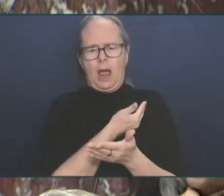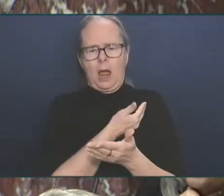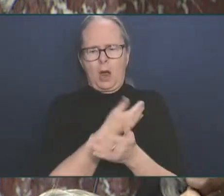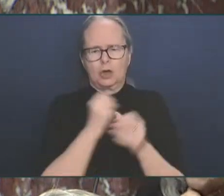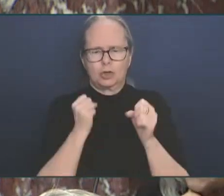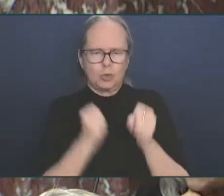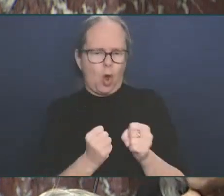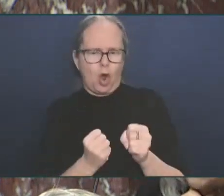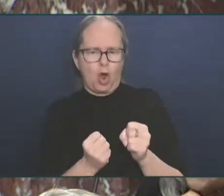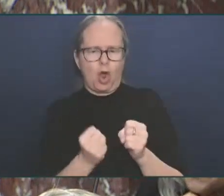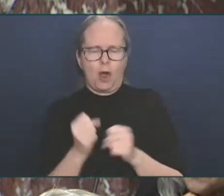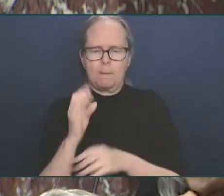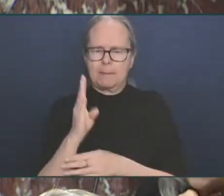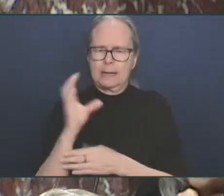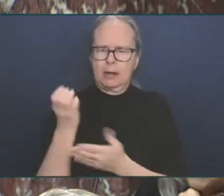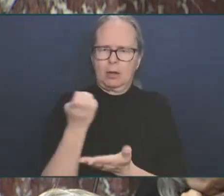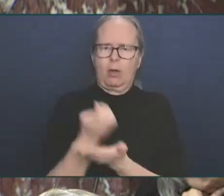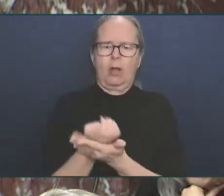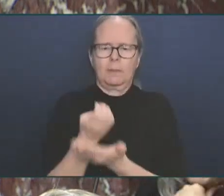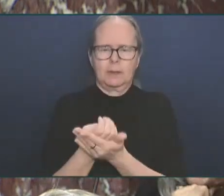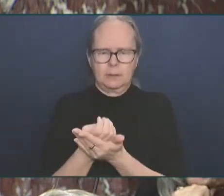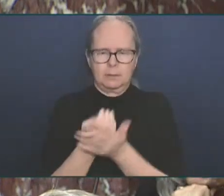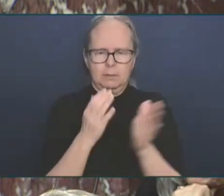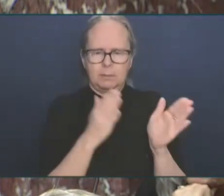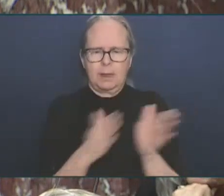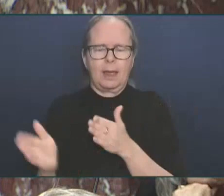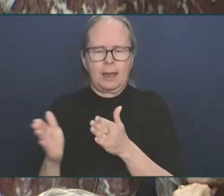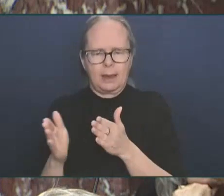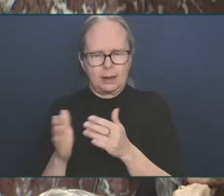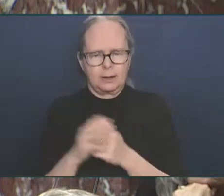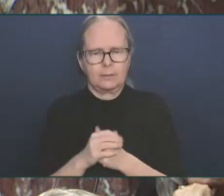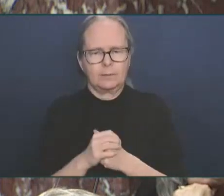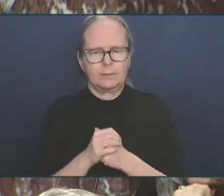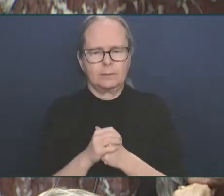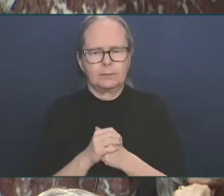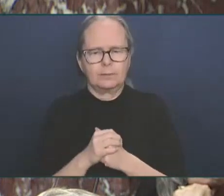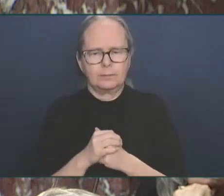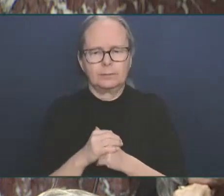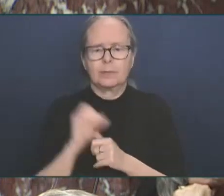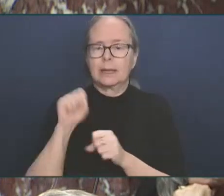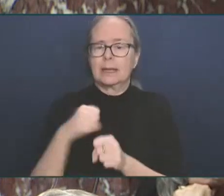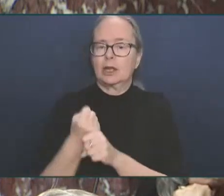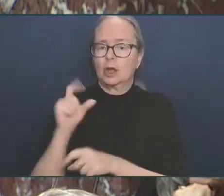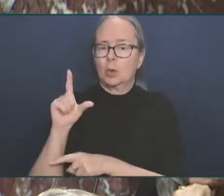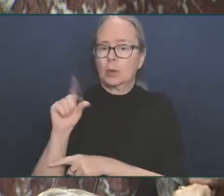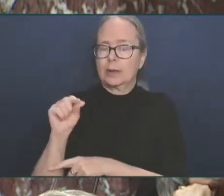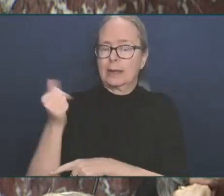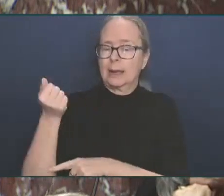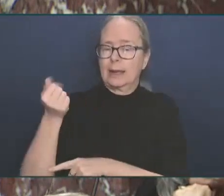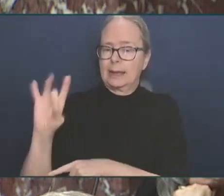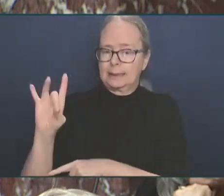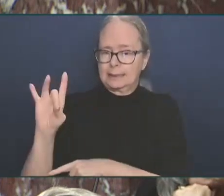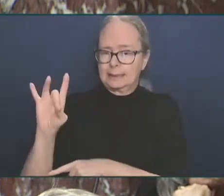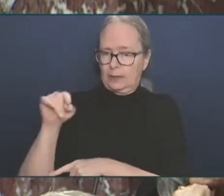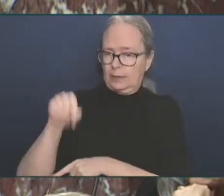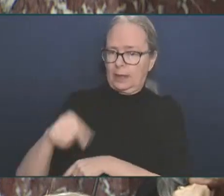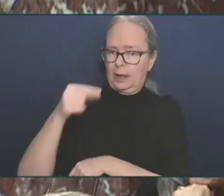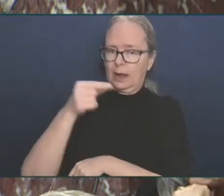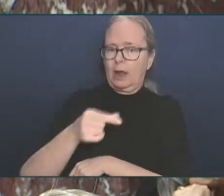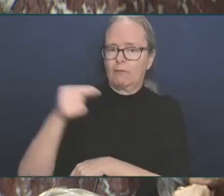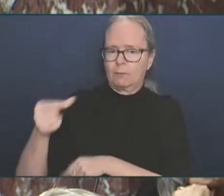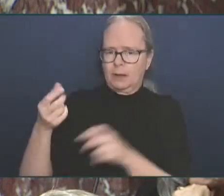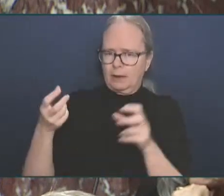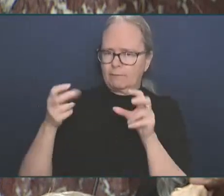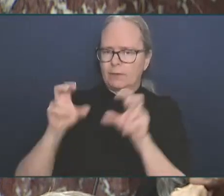growing an economy that works for everyone. In 2018, our government provided an additional $10 million in recapitalization